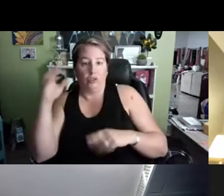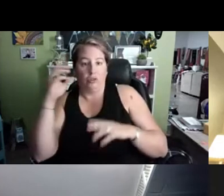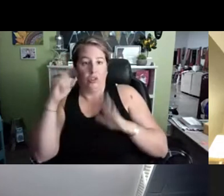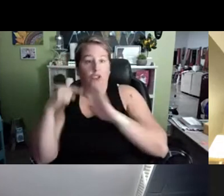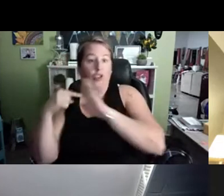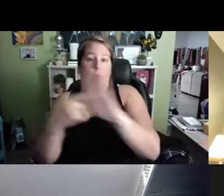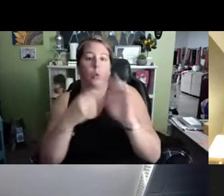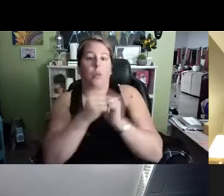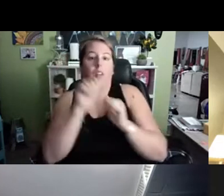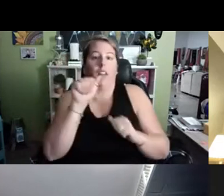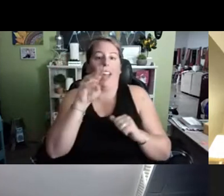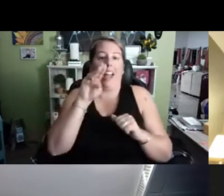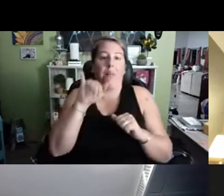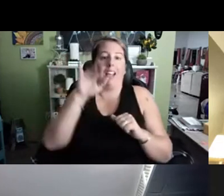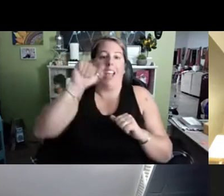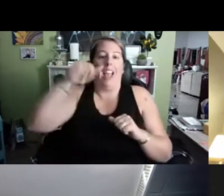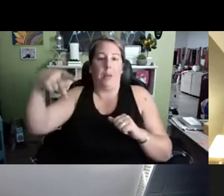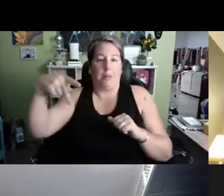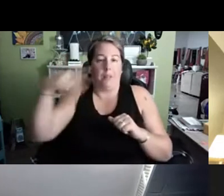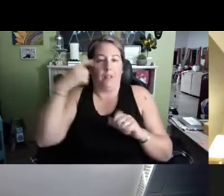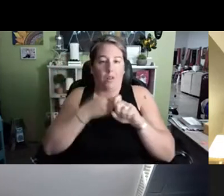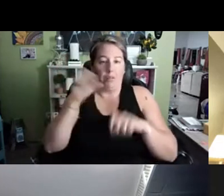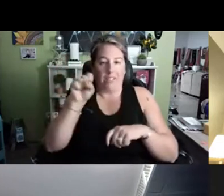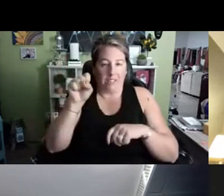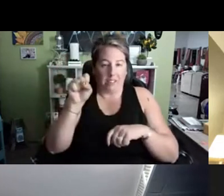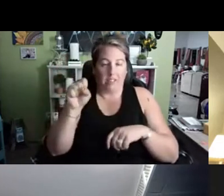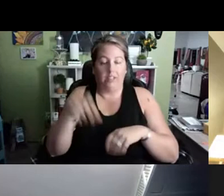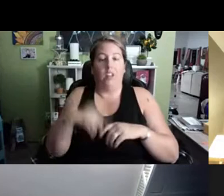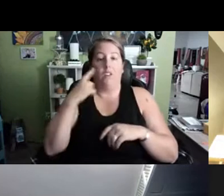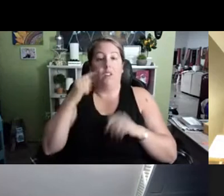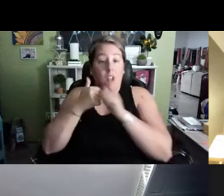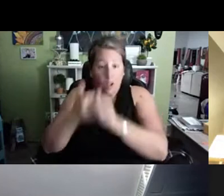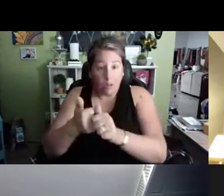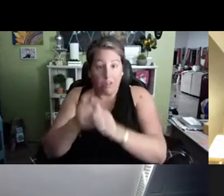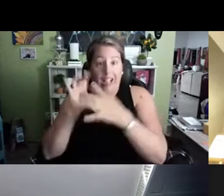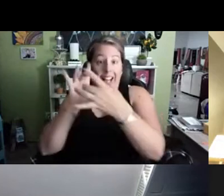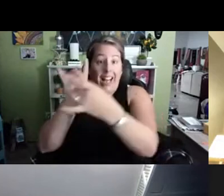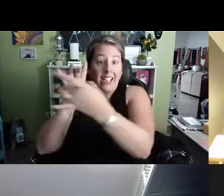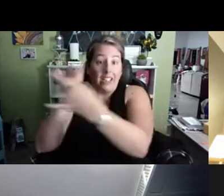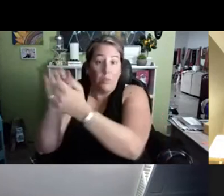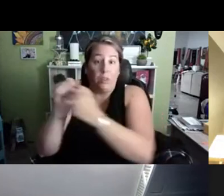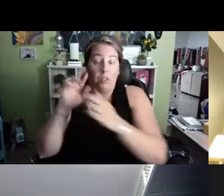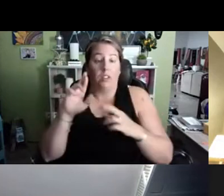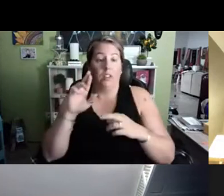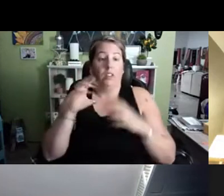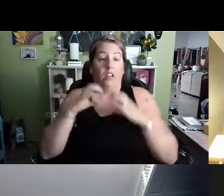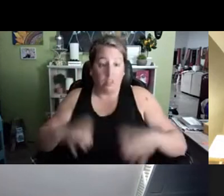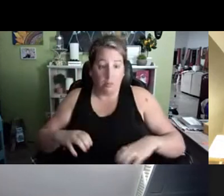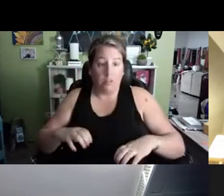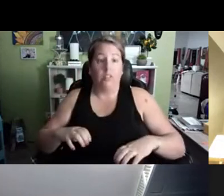app and having all of her follow-up and reconnecting. They